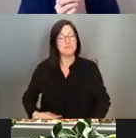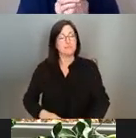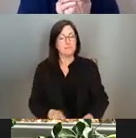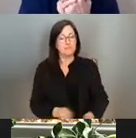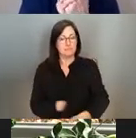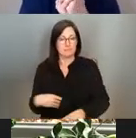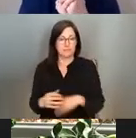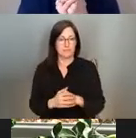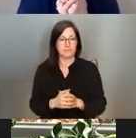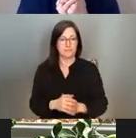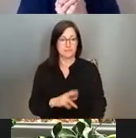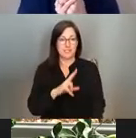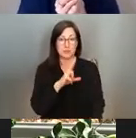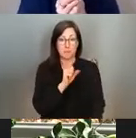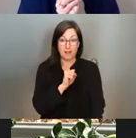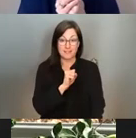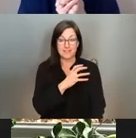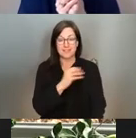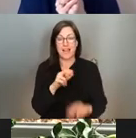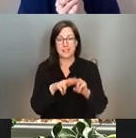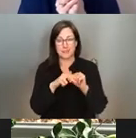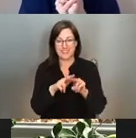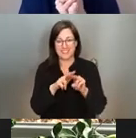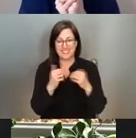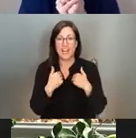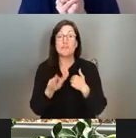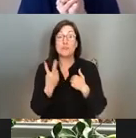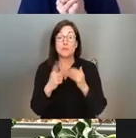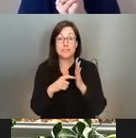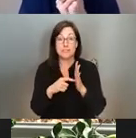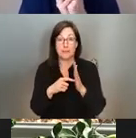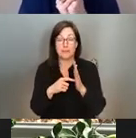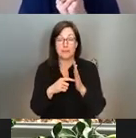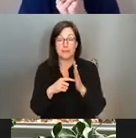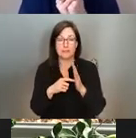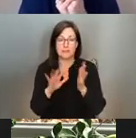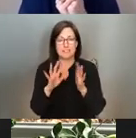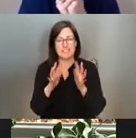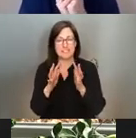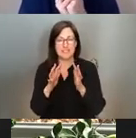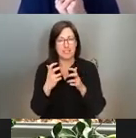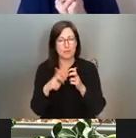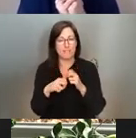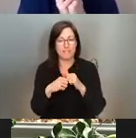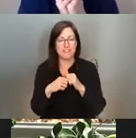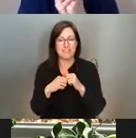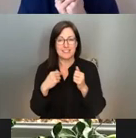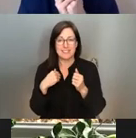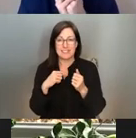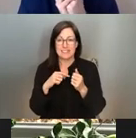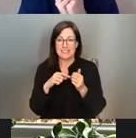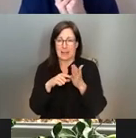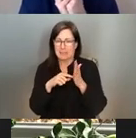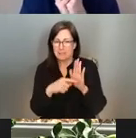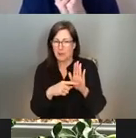Bus and swing. I have two examples here. These are pretty rough, and I'm exposing myself in a few different ways